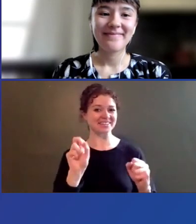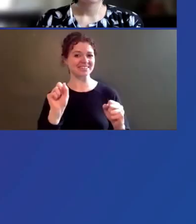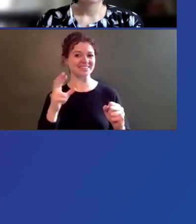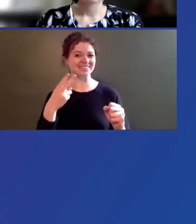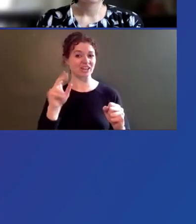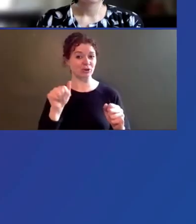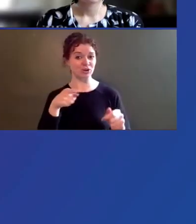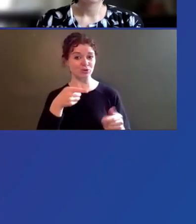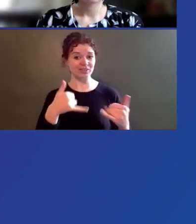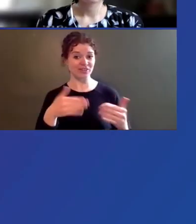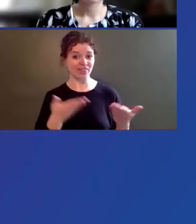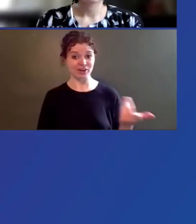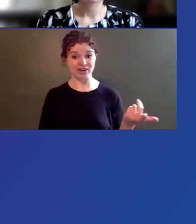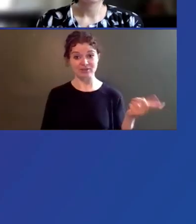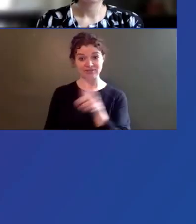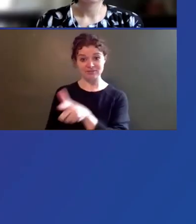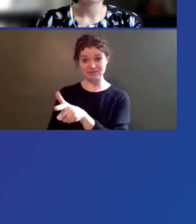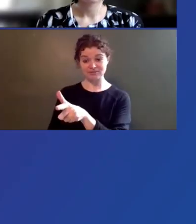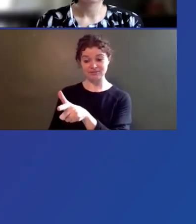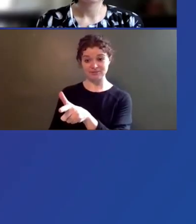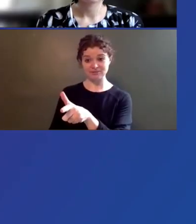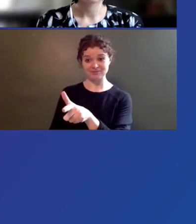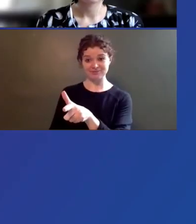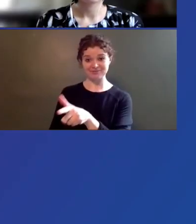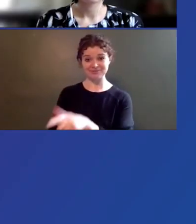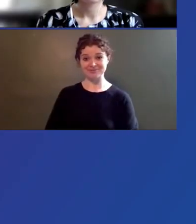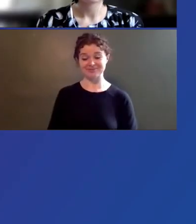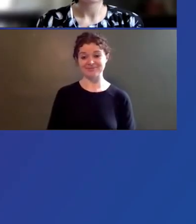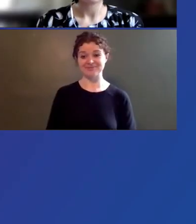with us? Am I throwing back to you?